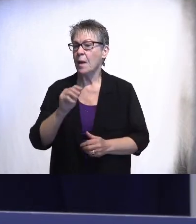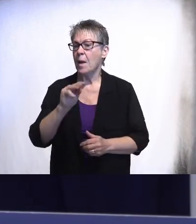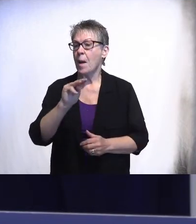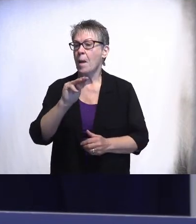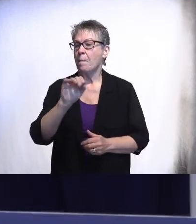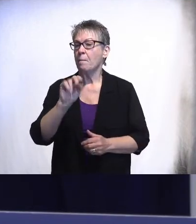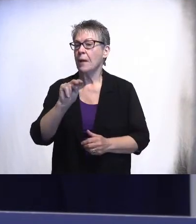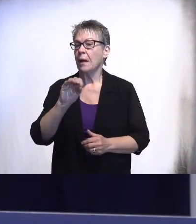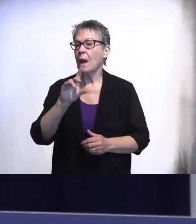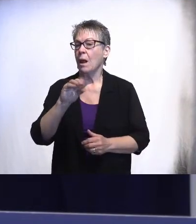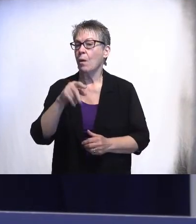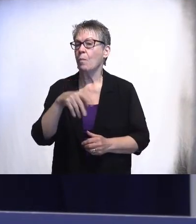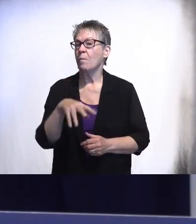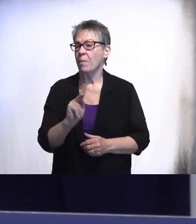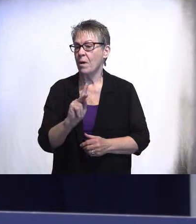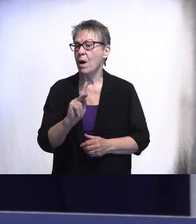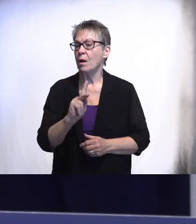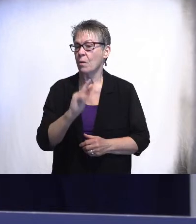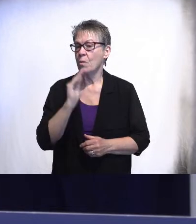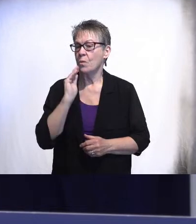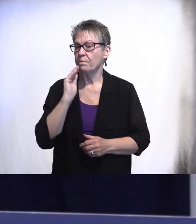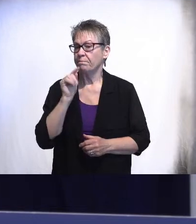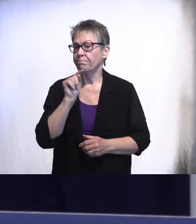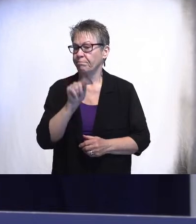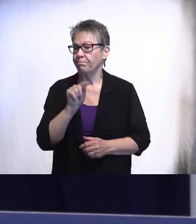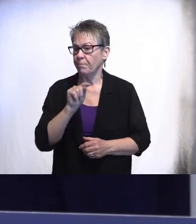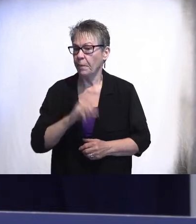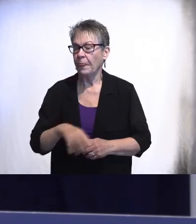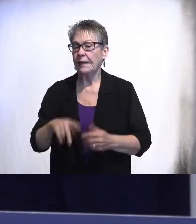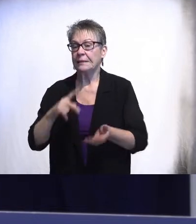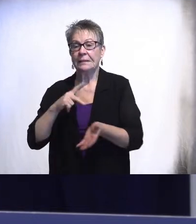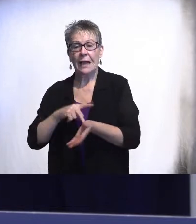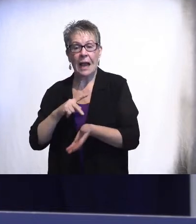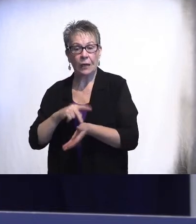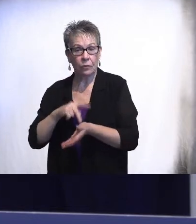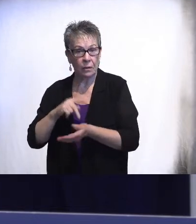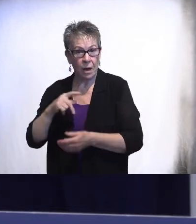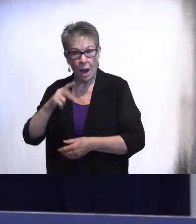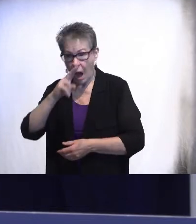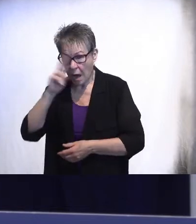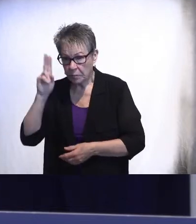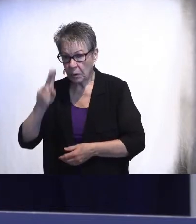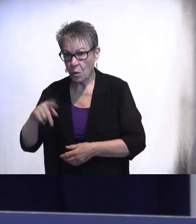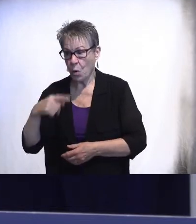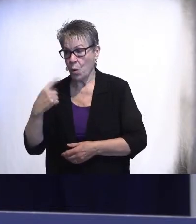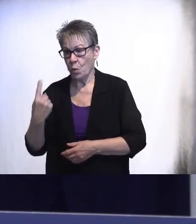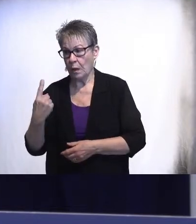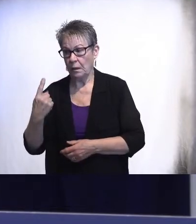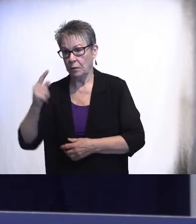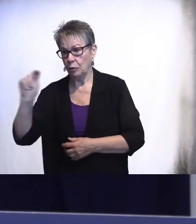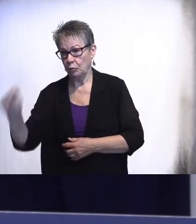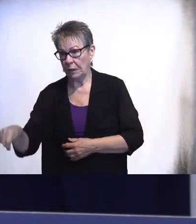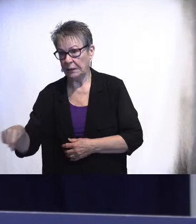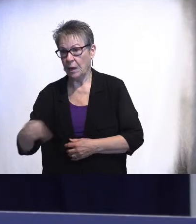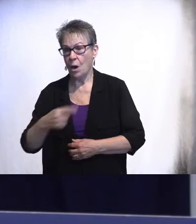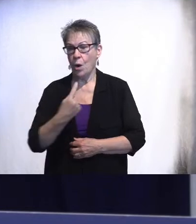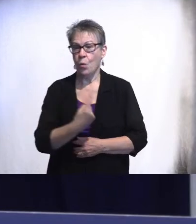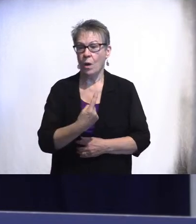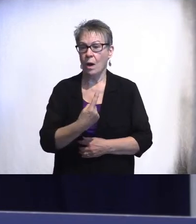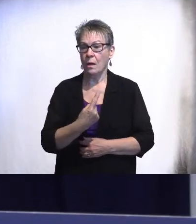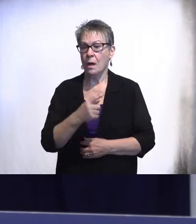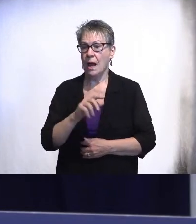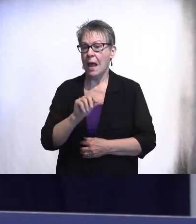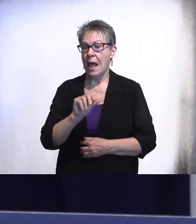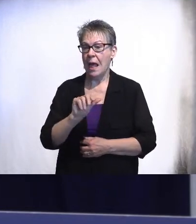psychiatric hospitals, we have 1 new case among residents in Trenton and 1 new case at Ann Klein. The